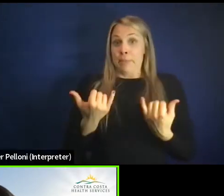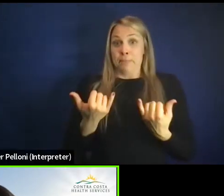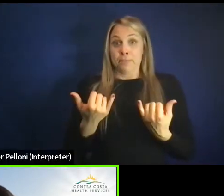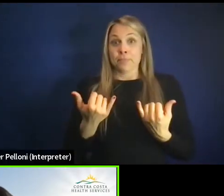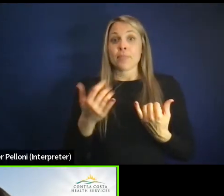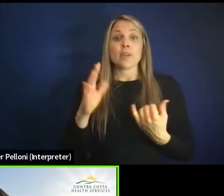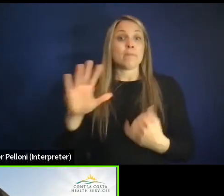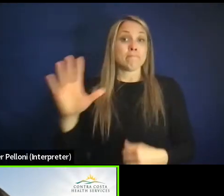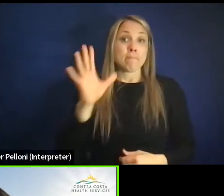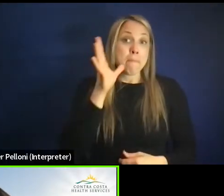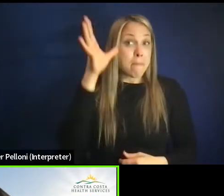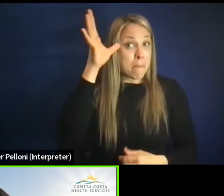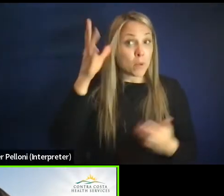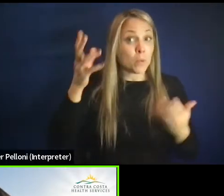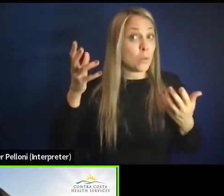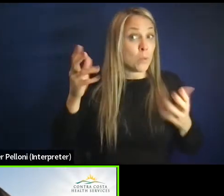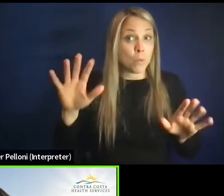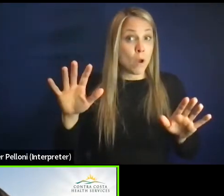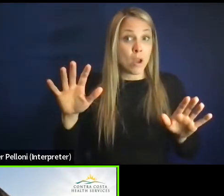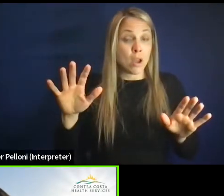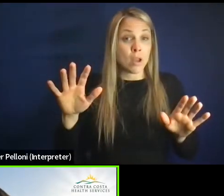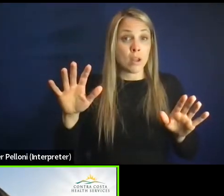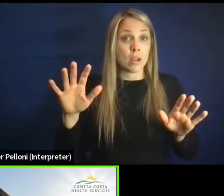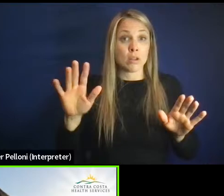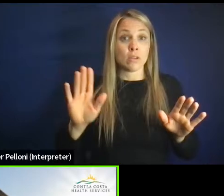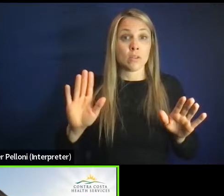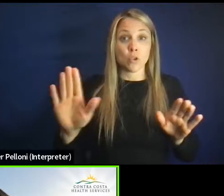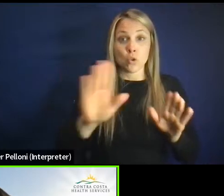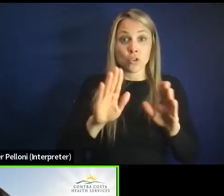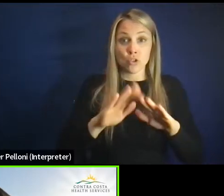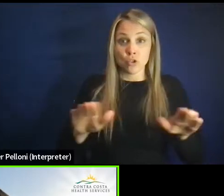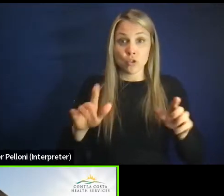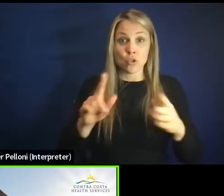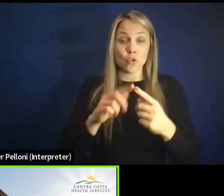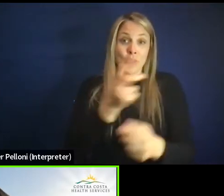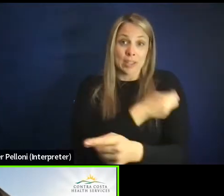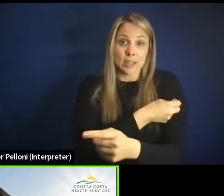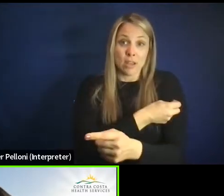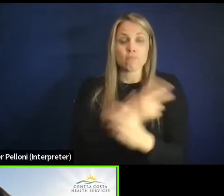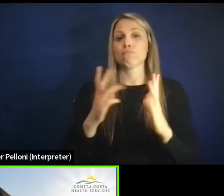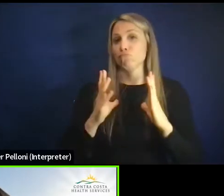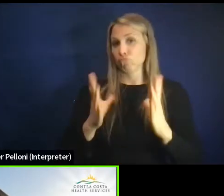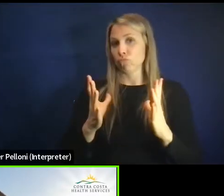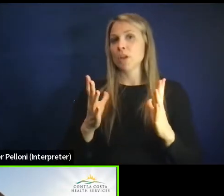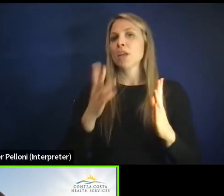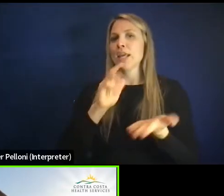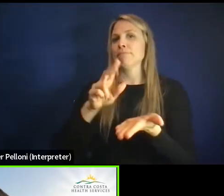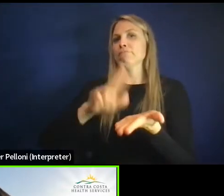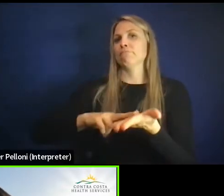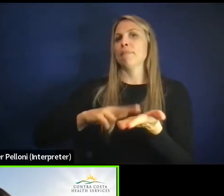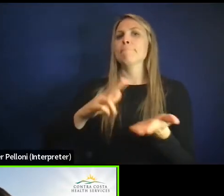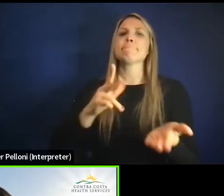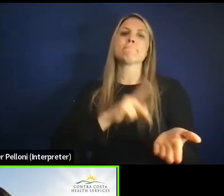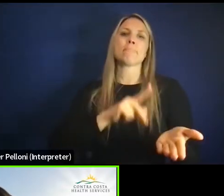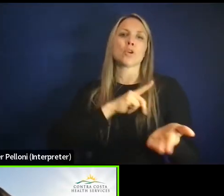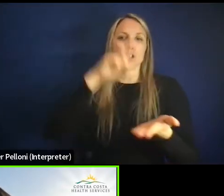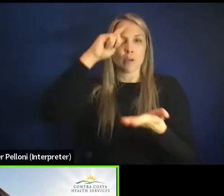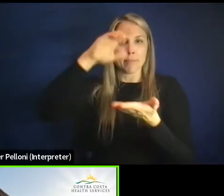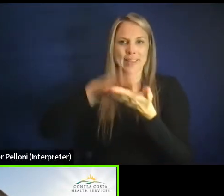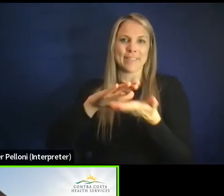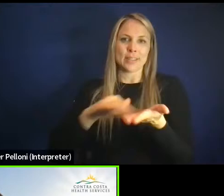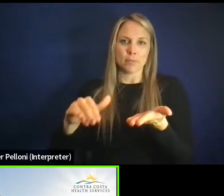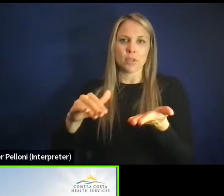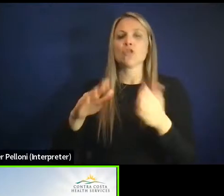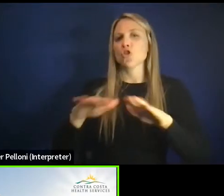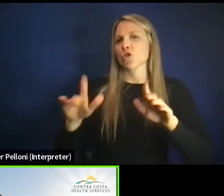if parents don't want to vaccinate their child, they can sign a personal belief exemption and their children can still